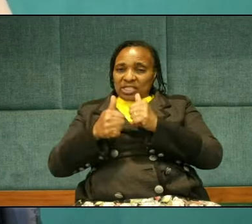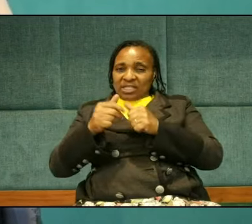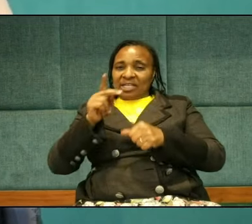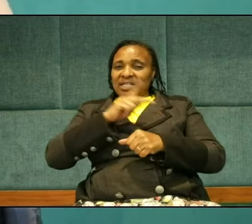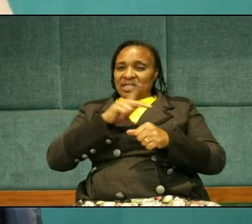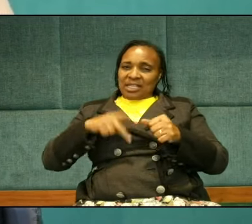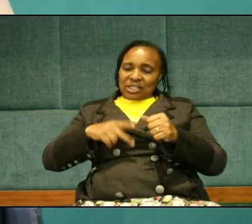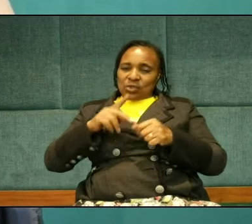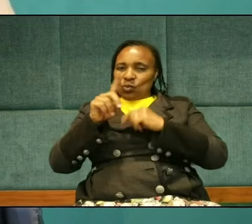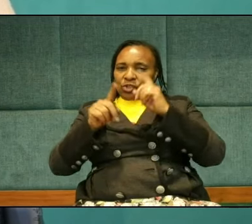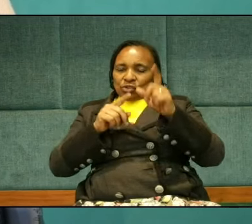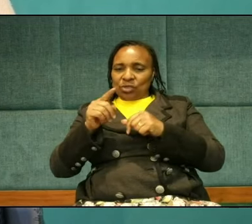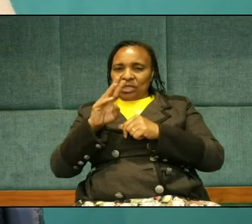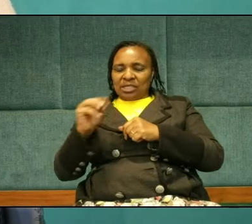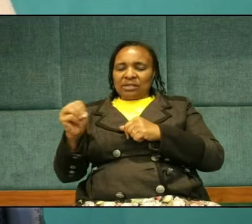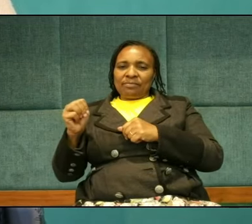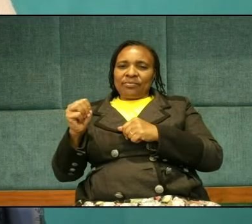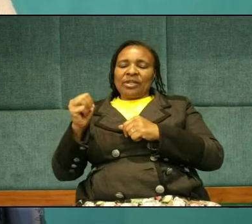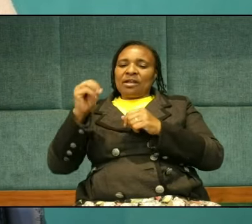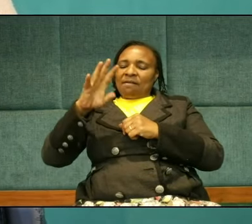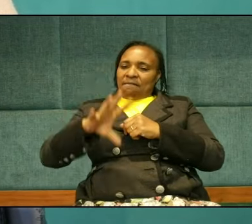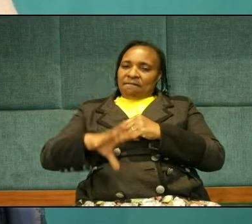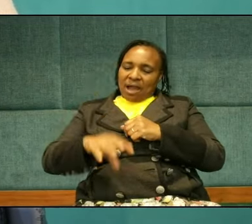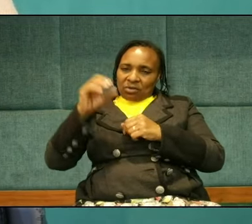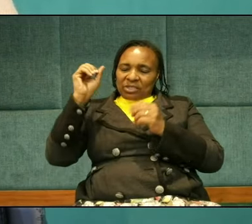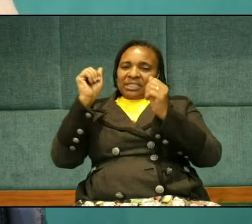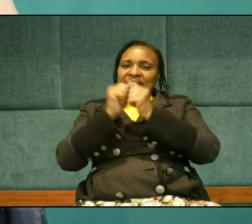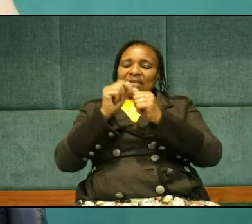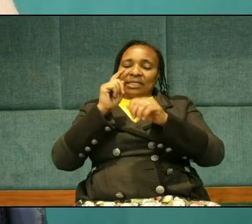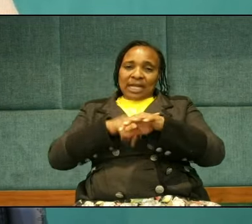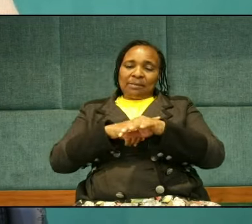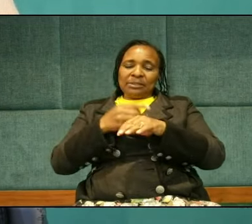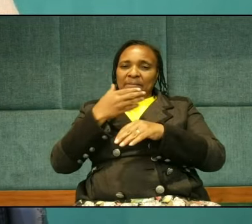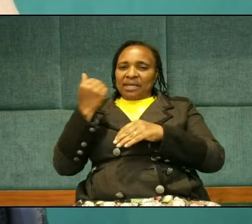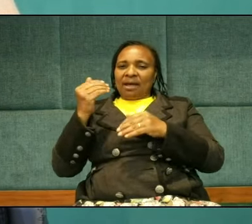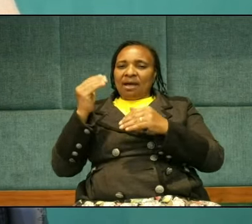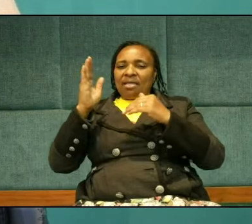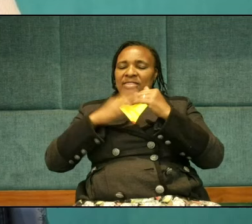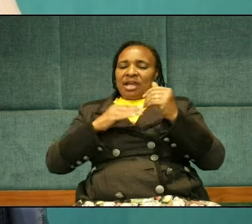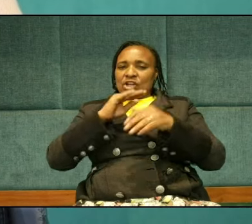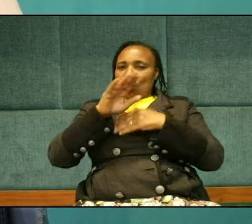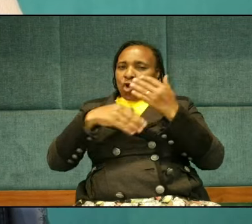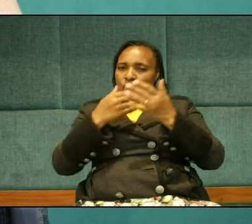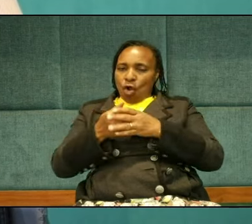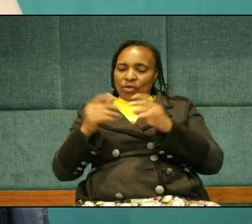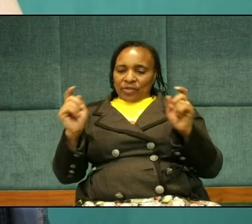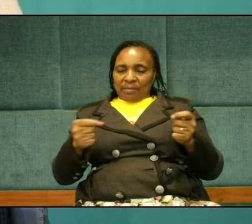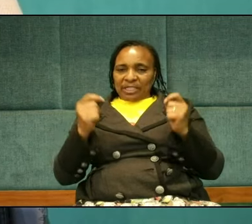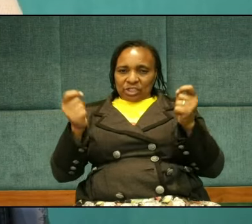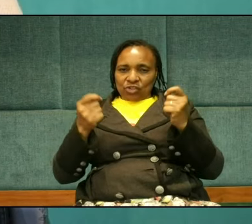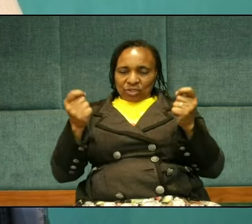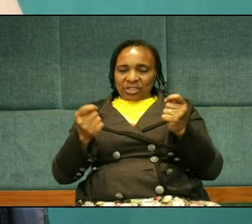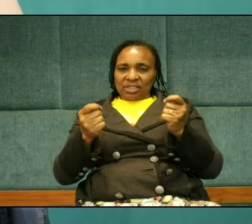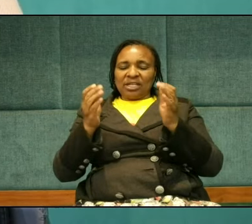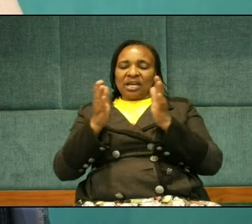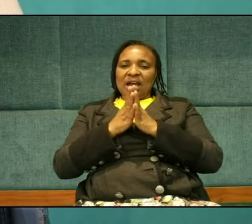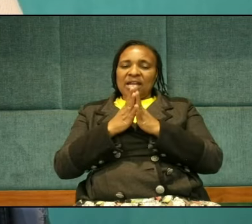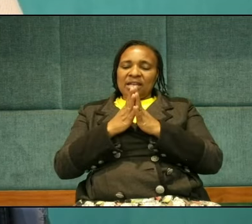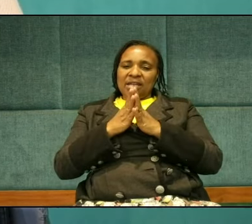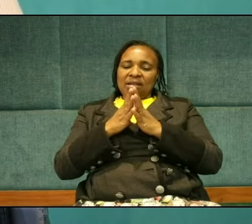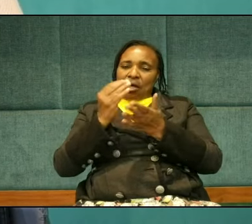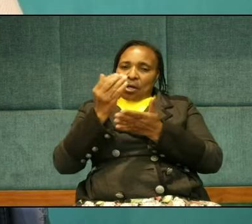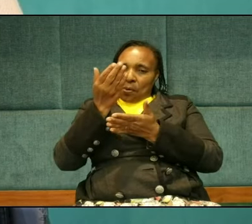king questioned them, he found them 10 times better than all the magicians and